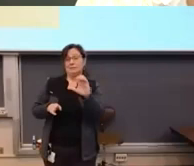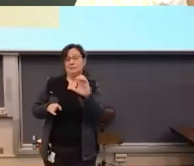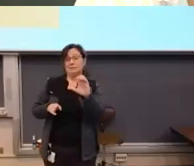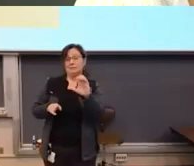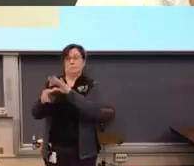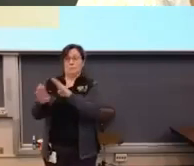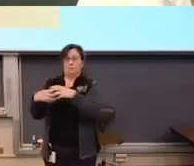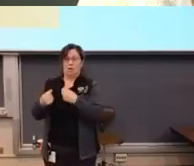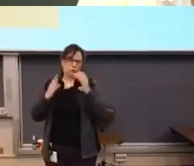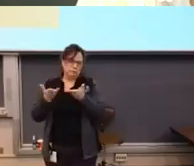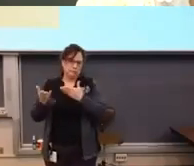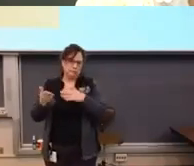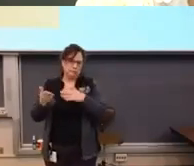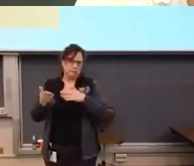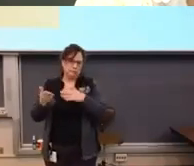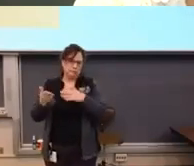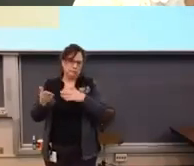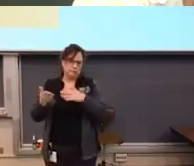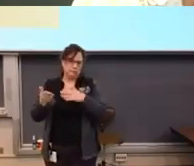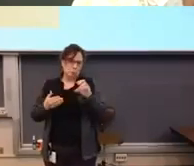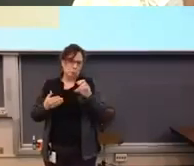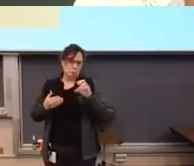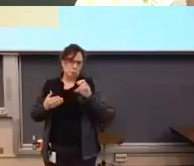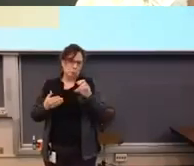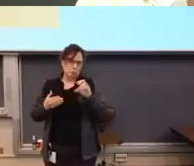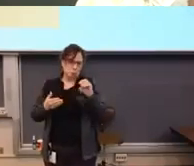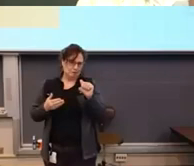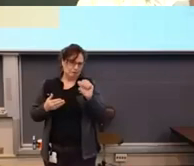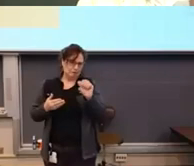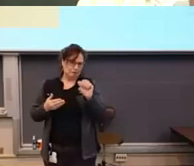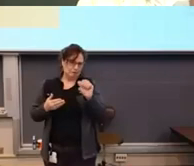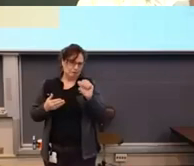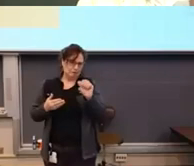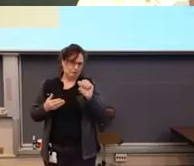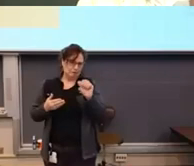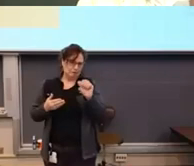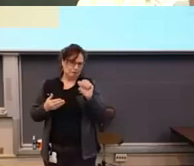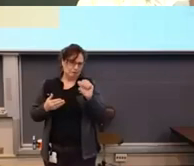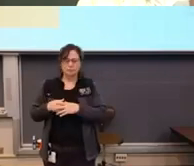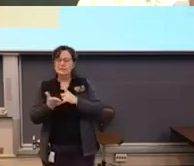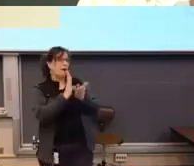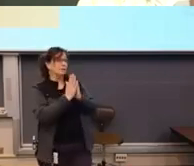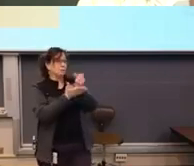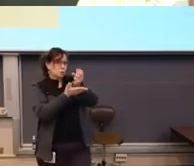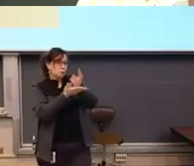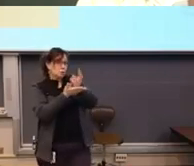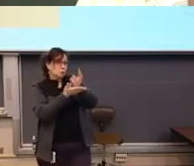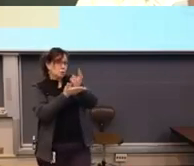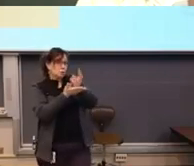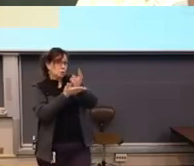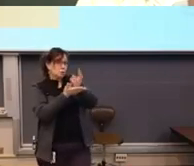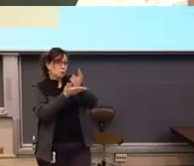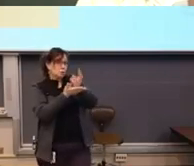there. Some patients, sometimes it's just asking for social work to meet with